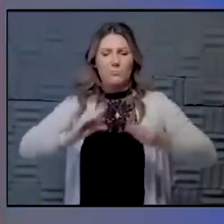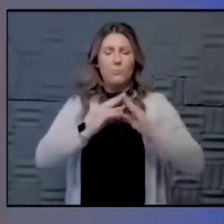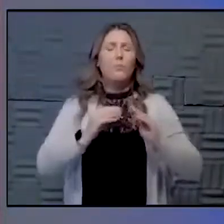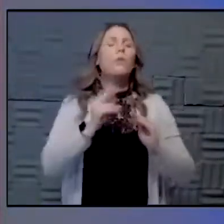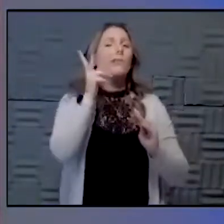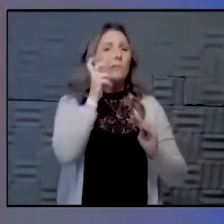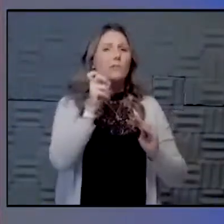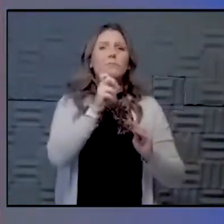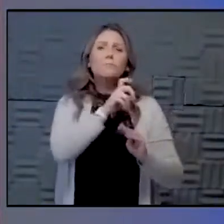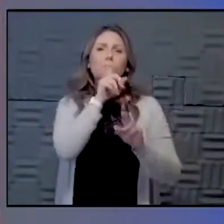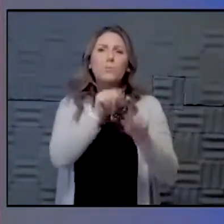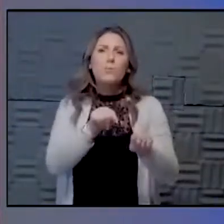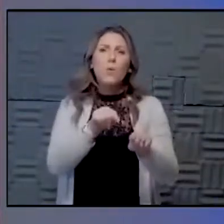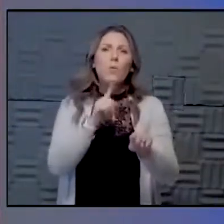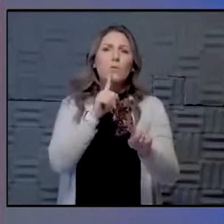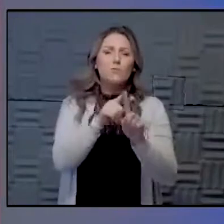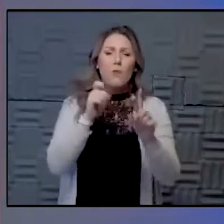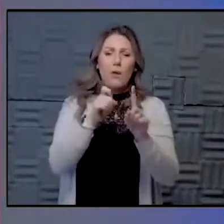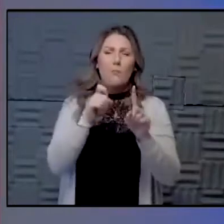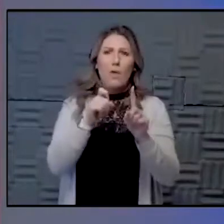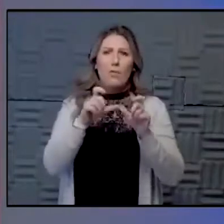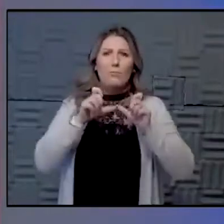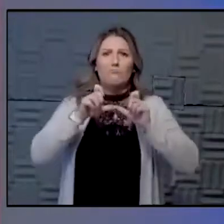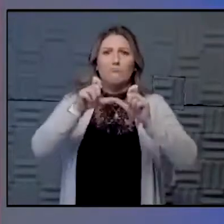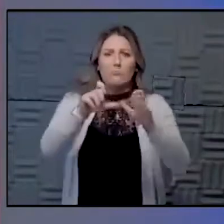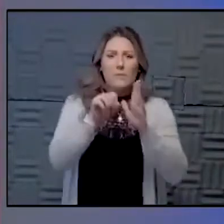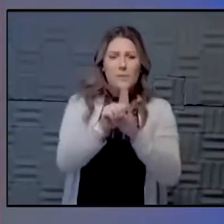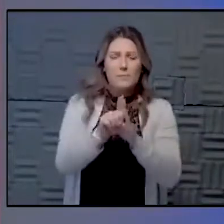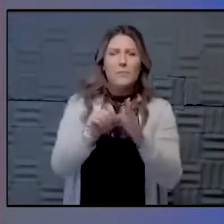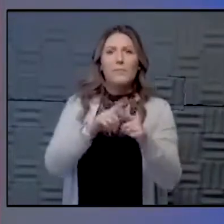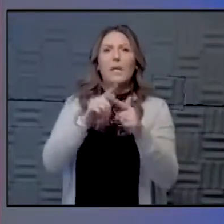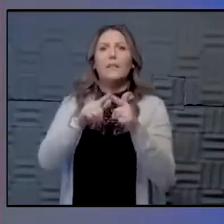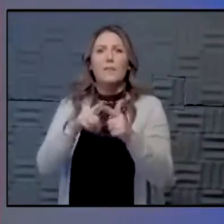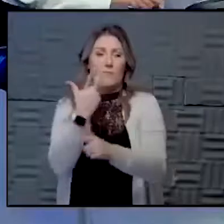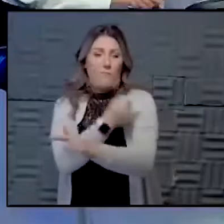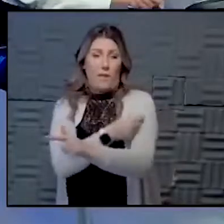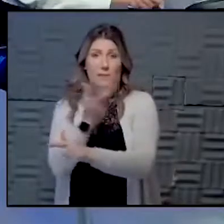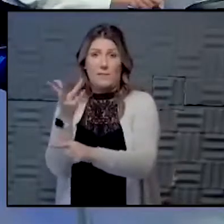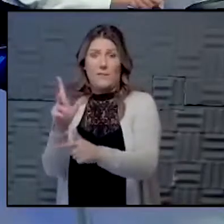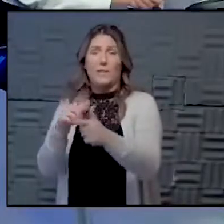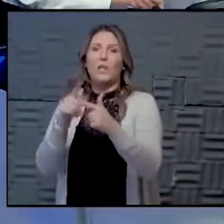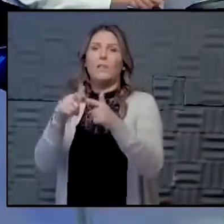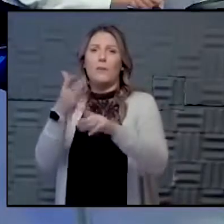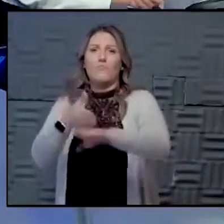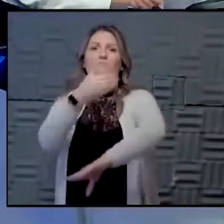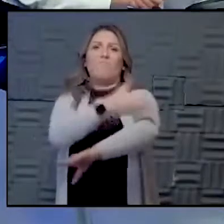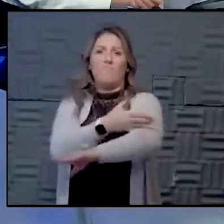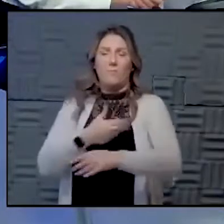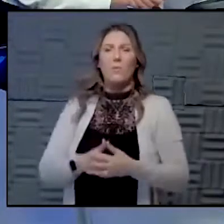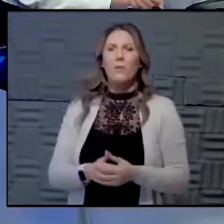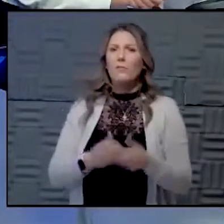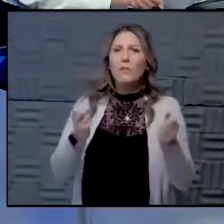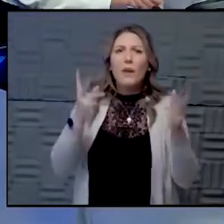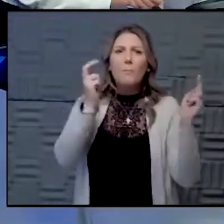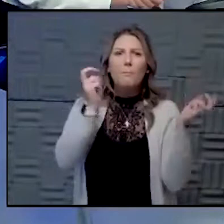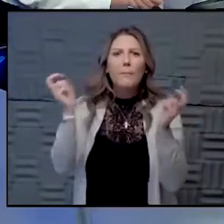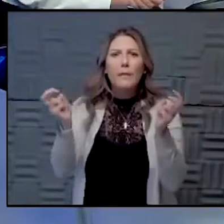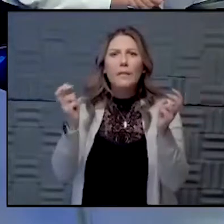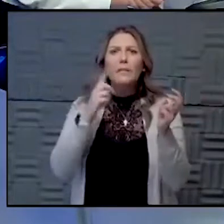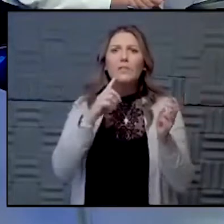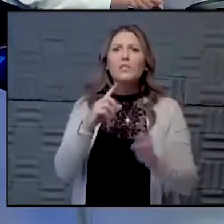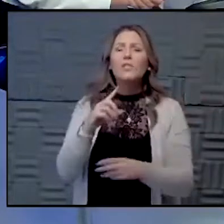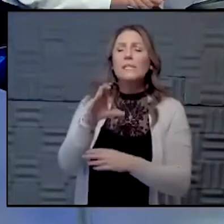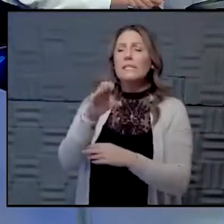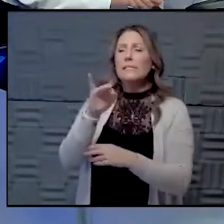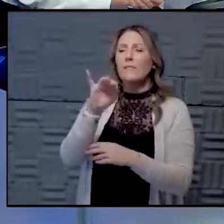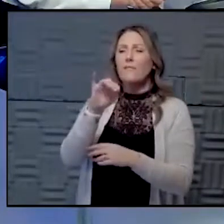people having long hauler symptoms, then getting vaccine, and then the symptoms getting better. Yeah. How many issues with cerebral vascular